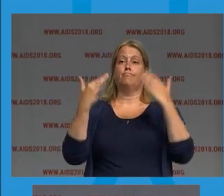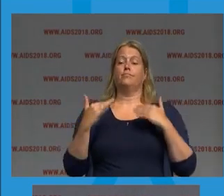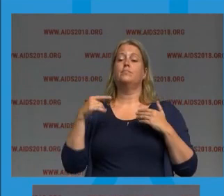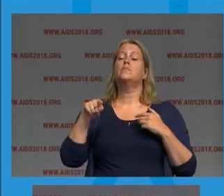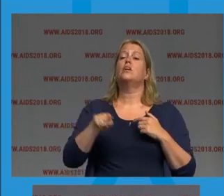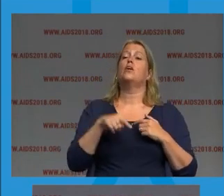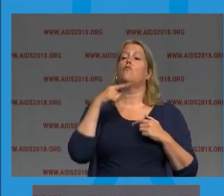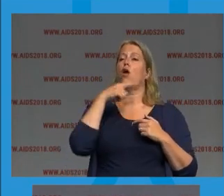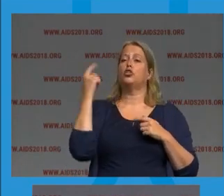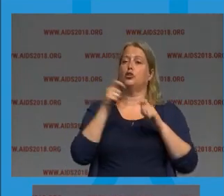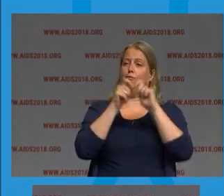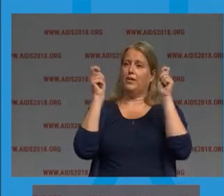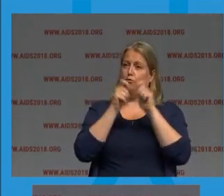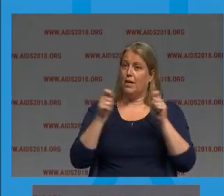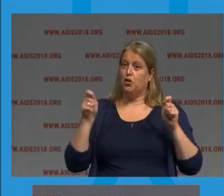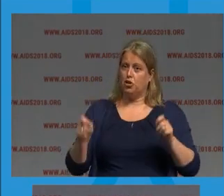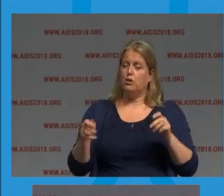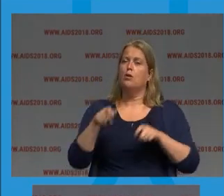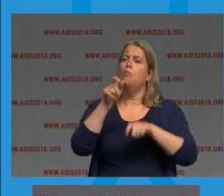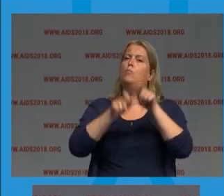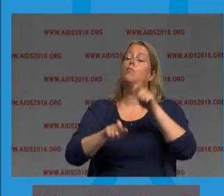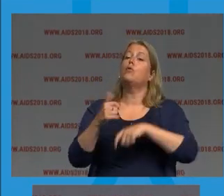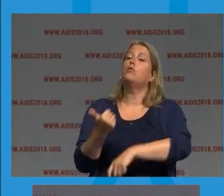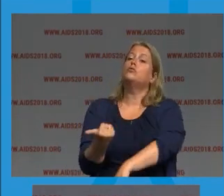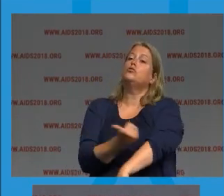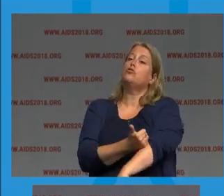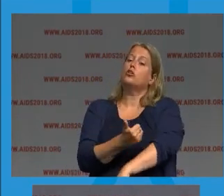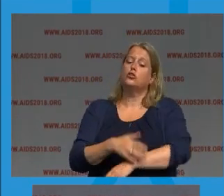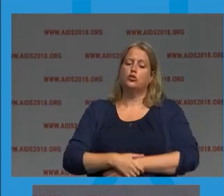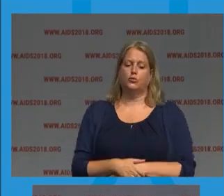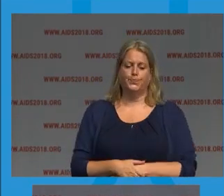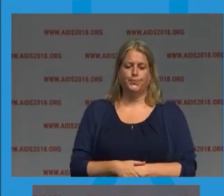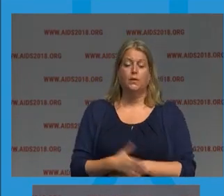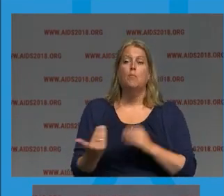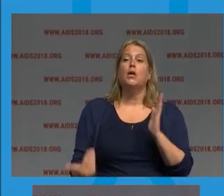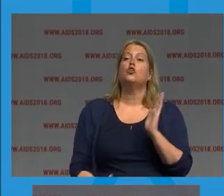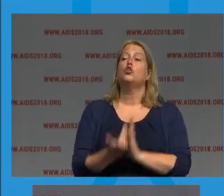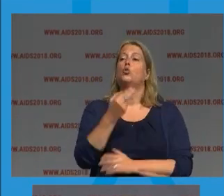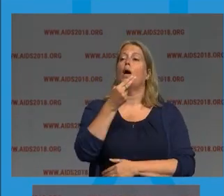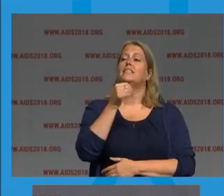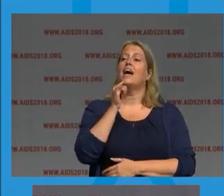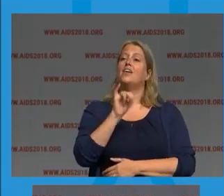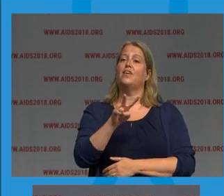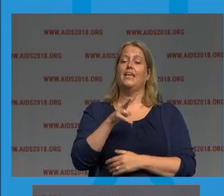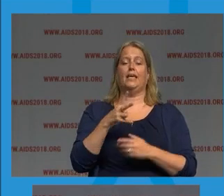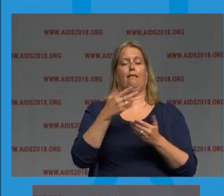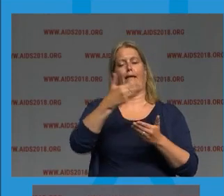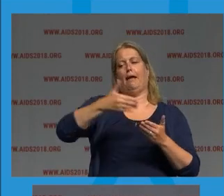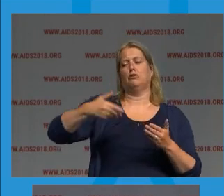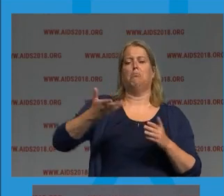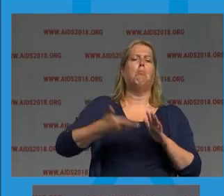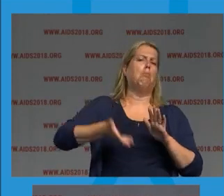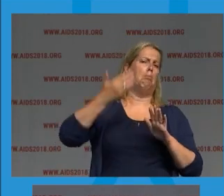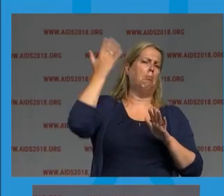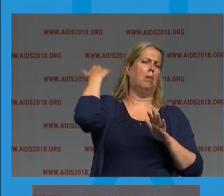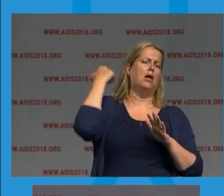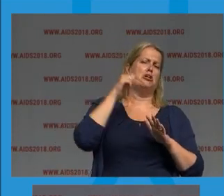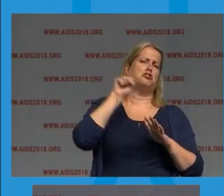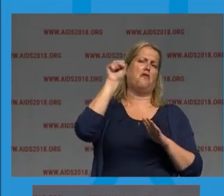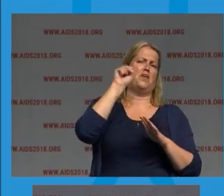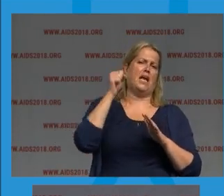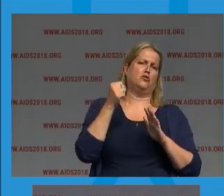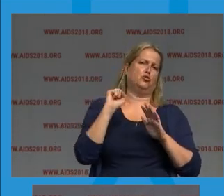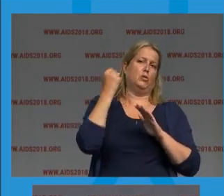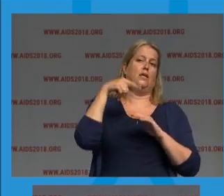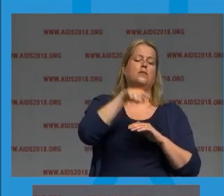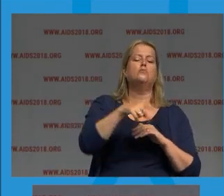in the Russian Federation. When we look at new HIV cases in Eastern Europe and former Soviet Union, we know that 2 countries really